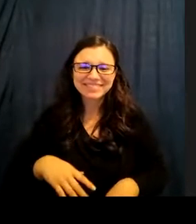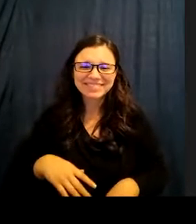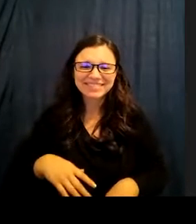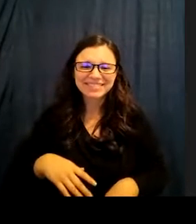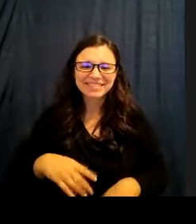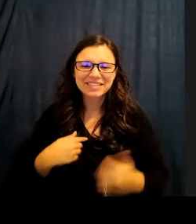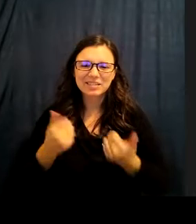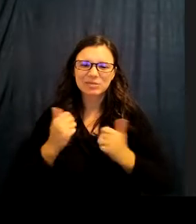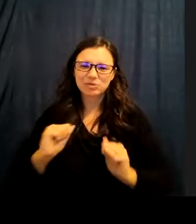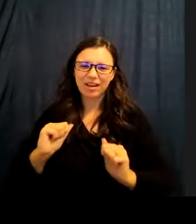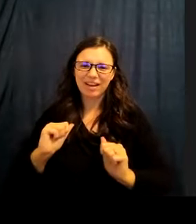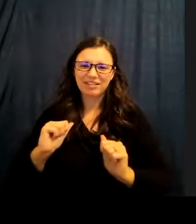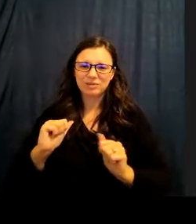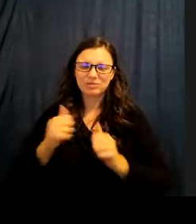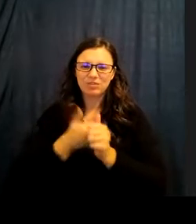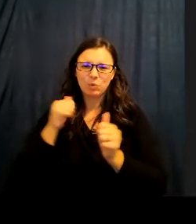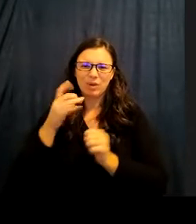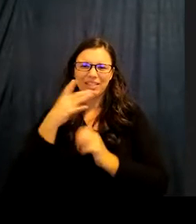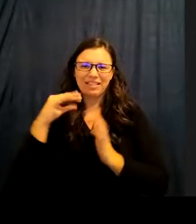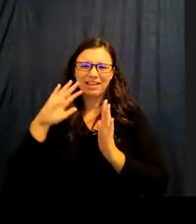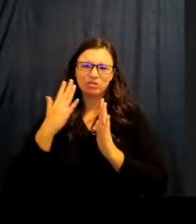trying to get it away from the light because it's kind of shiny.